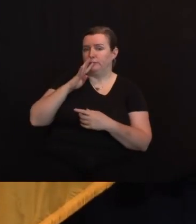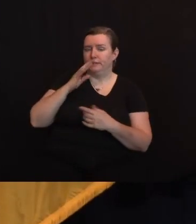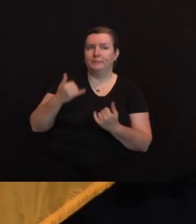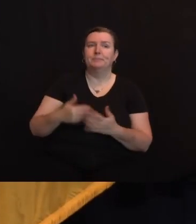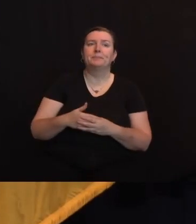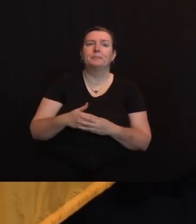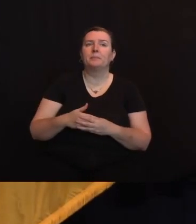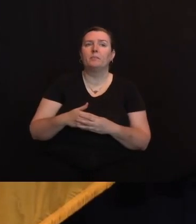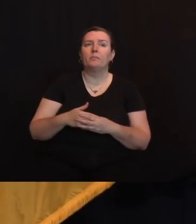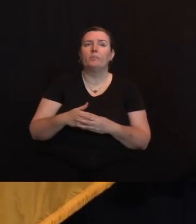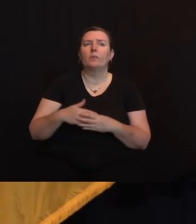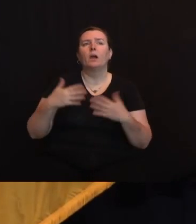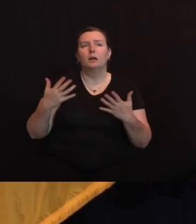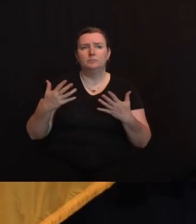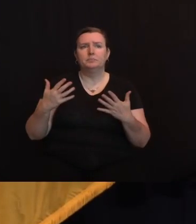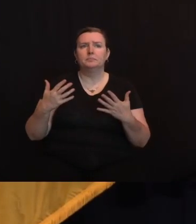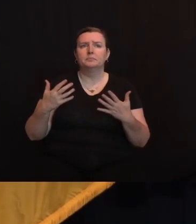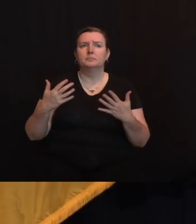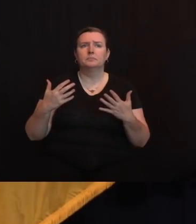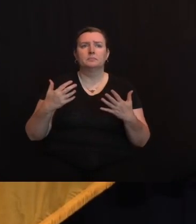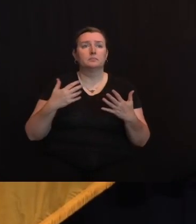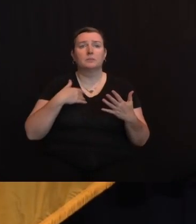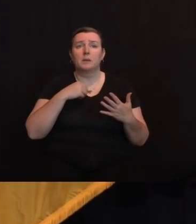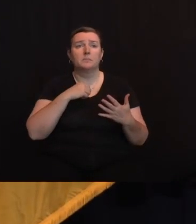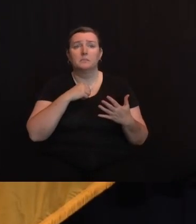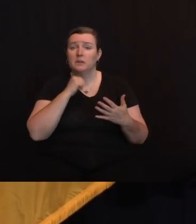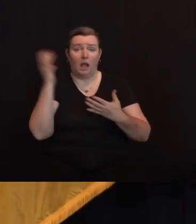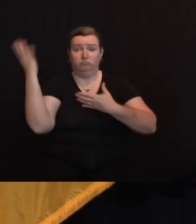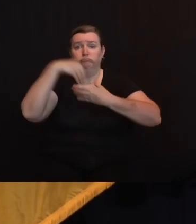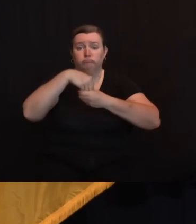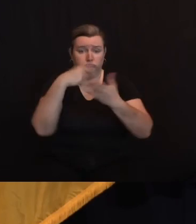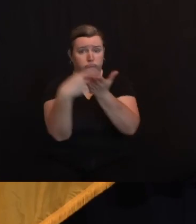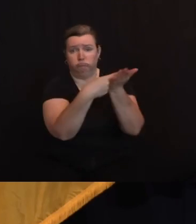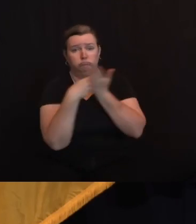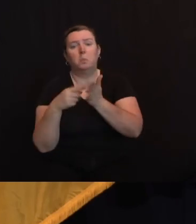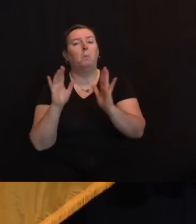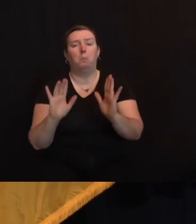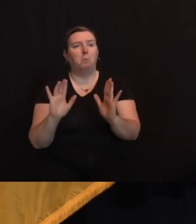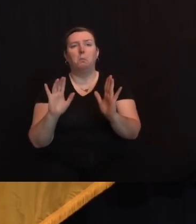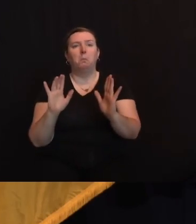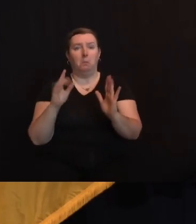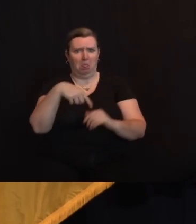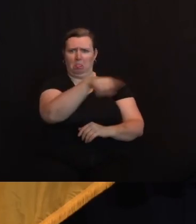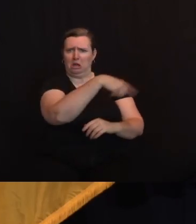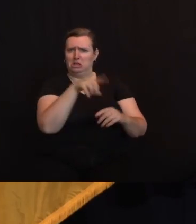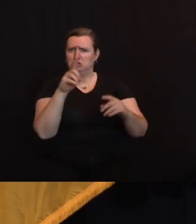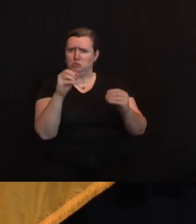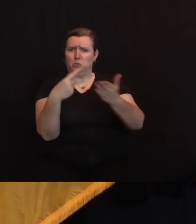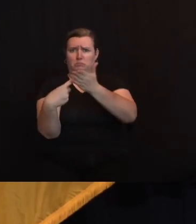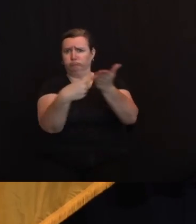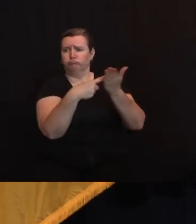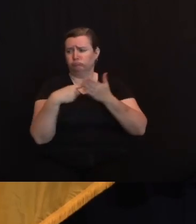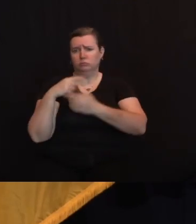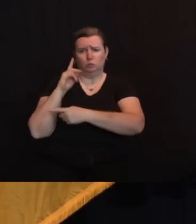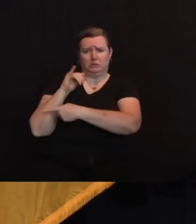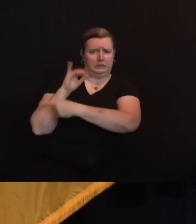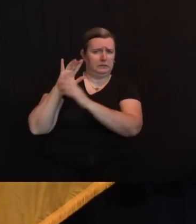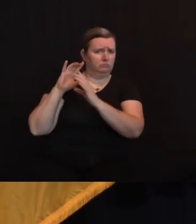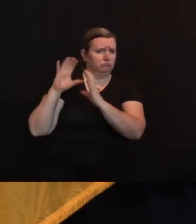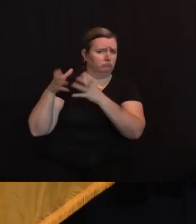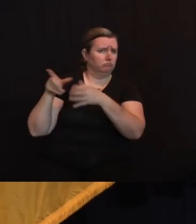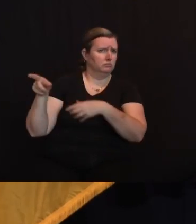said I meant that literally, I've not been a part of that discussion. That's not to say that discussion isn't going on with Commissioner Acero Angelo.